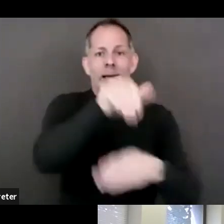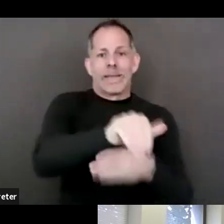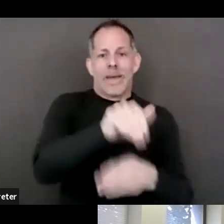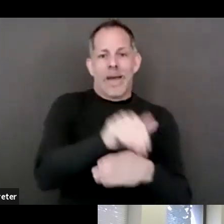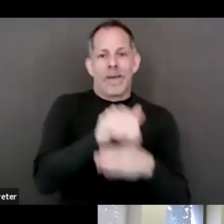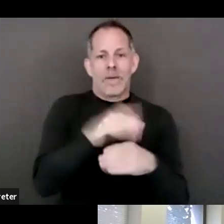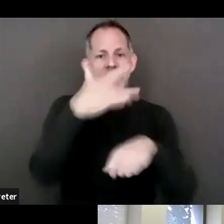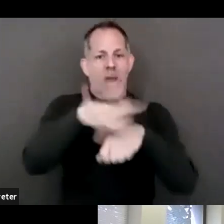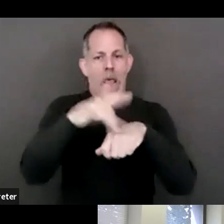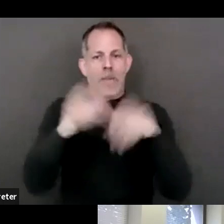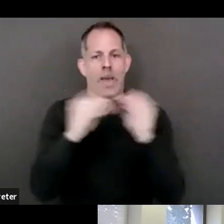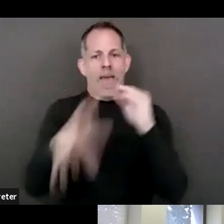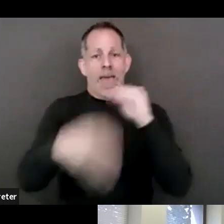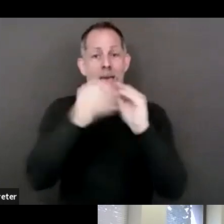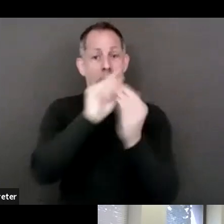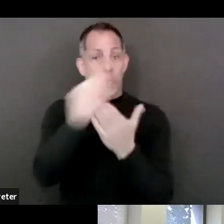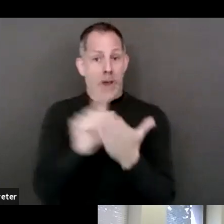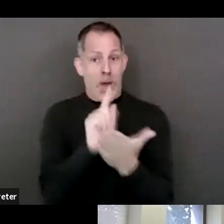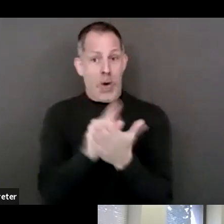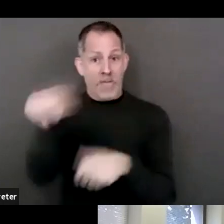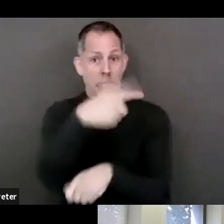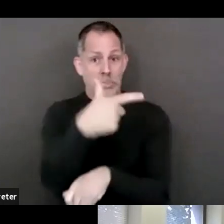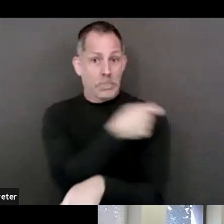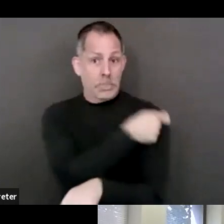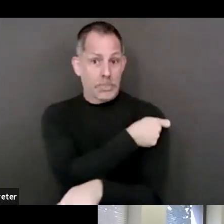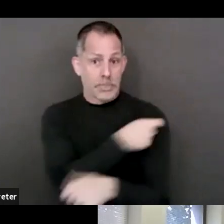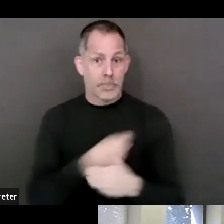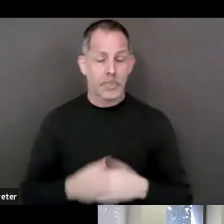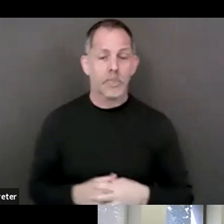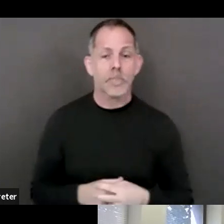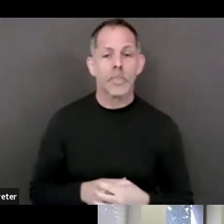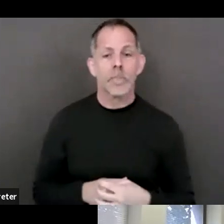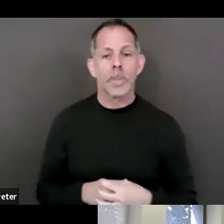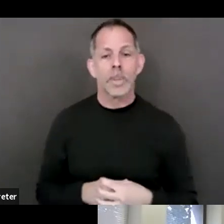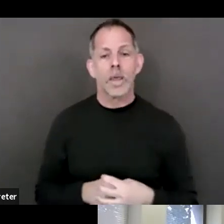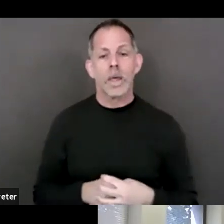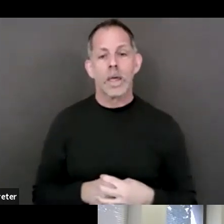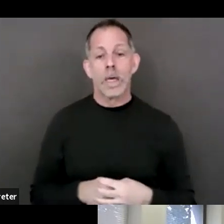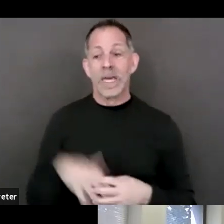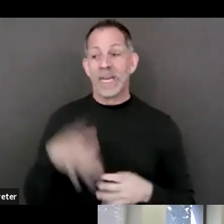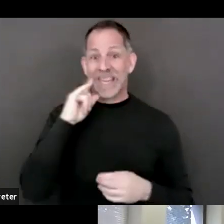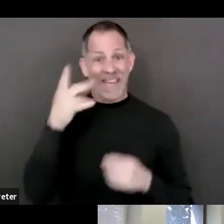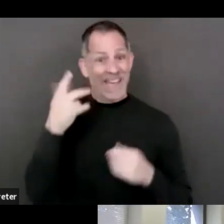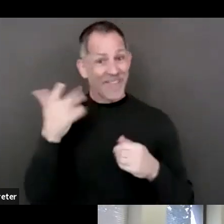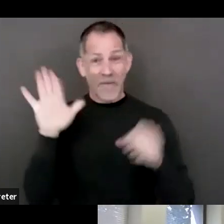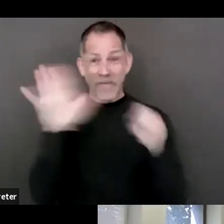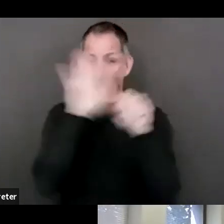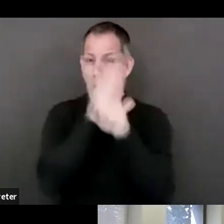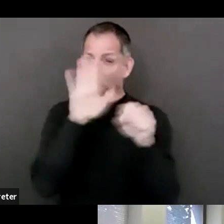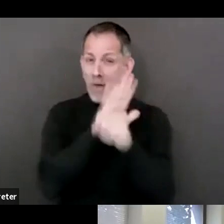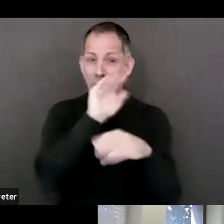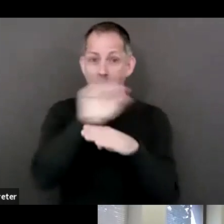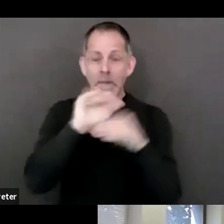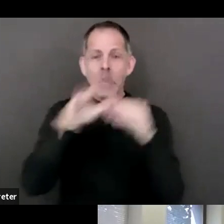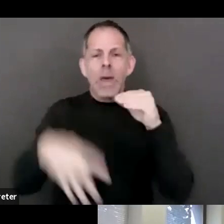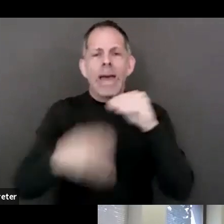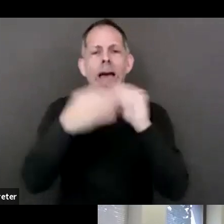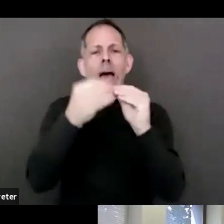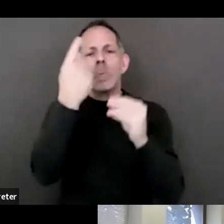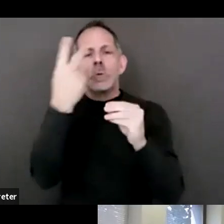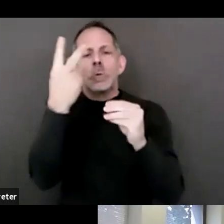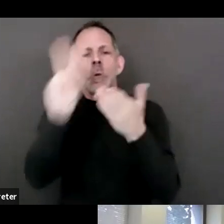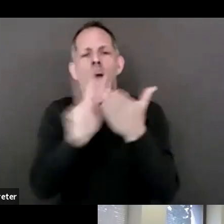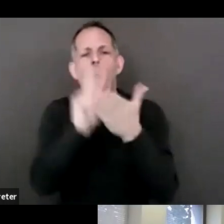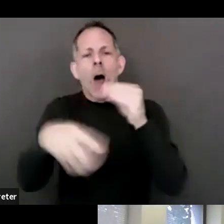vaccine sites. And bottom line, we know that not everyone can make it during sort of regular work hours. So we wanted to expand